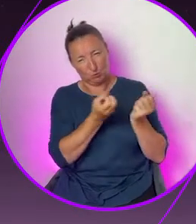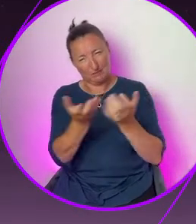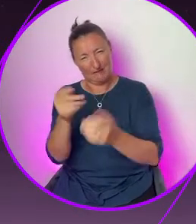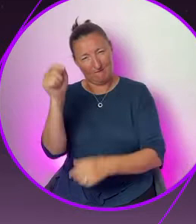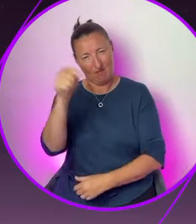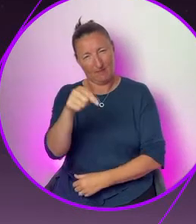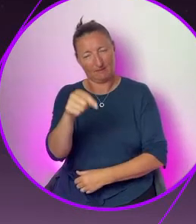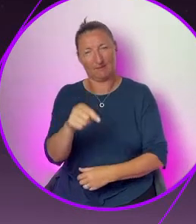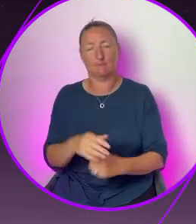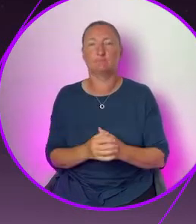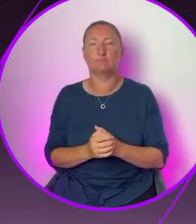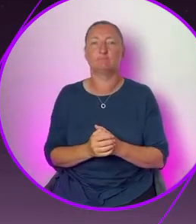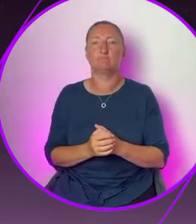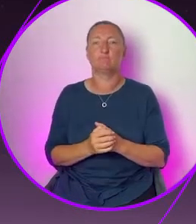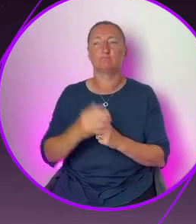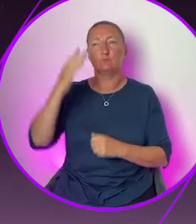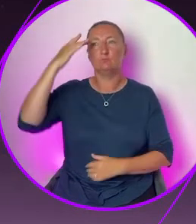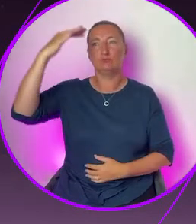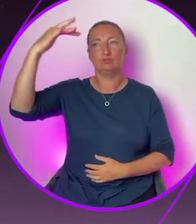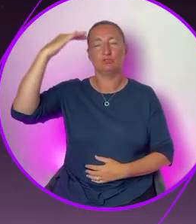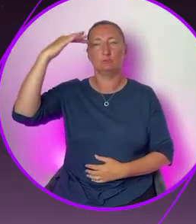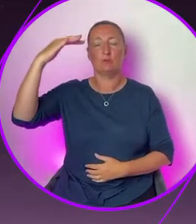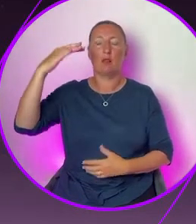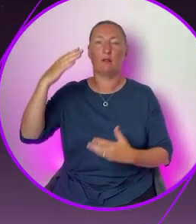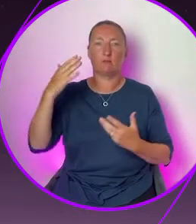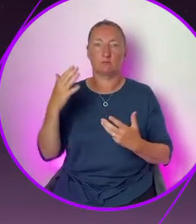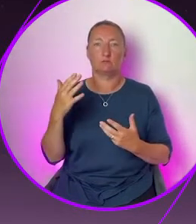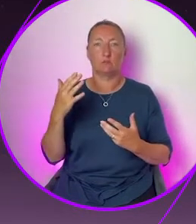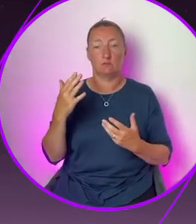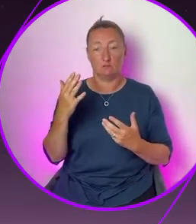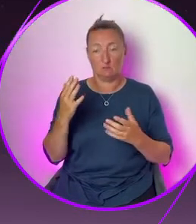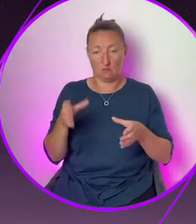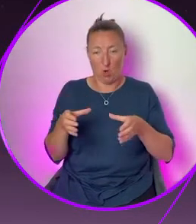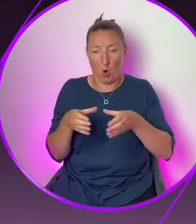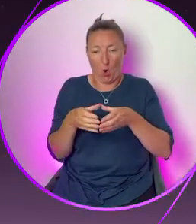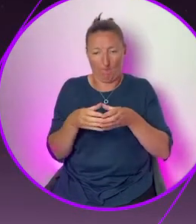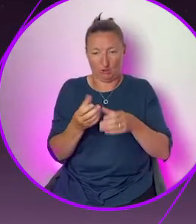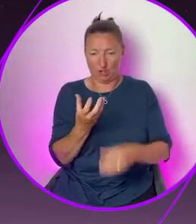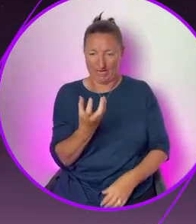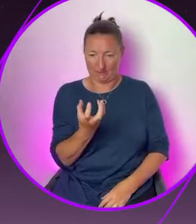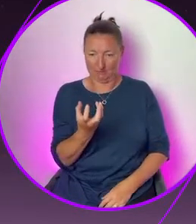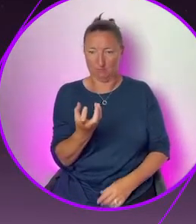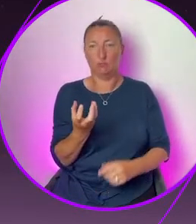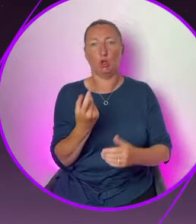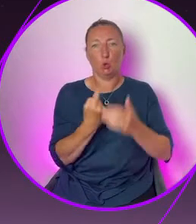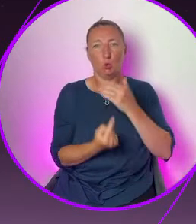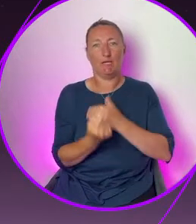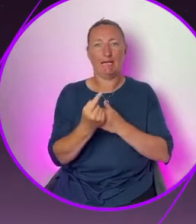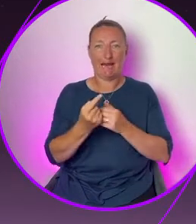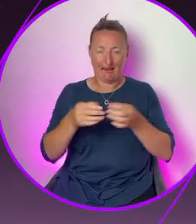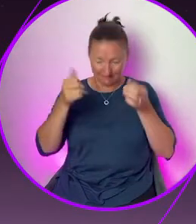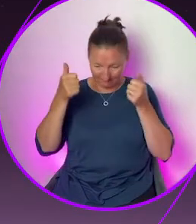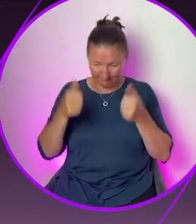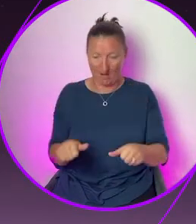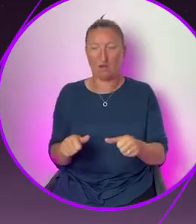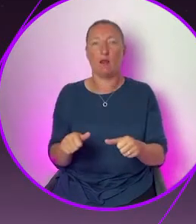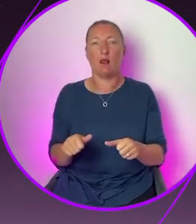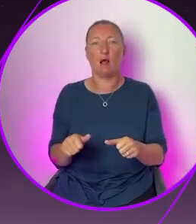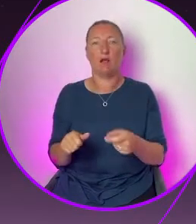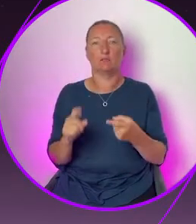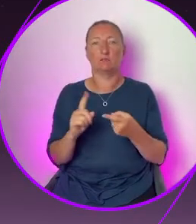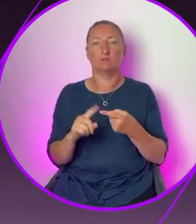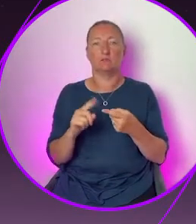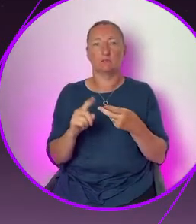principles, which are, number 1, that presented objects are unique and finalized. Number 2, that these objects are presented to a general